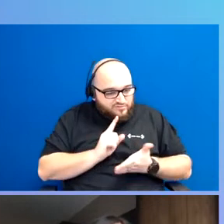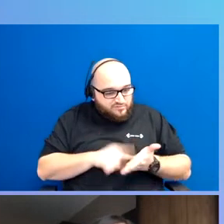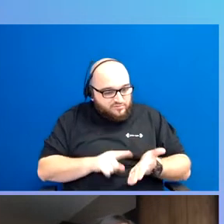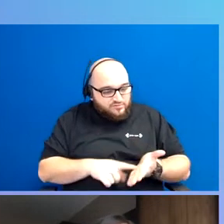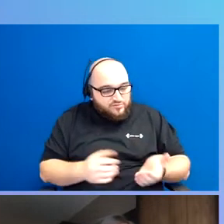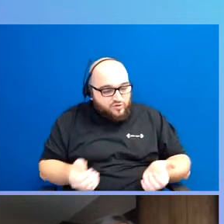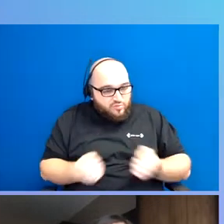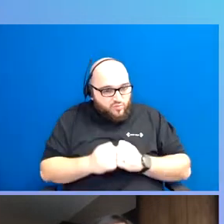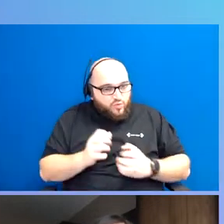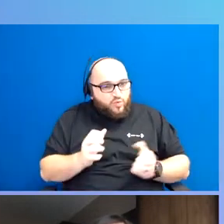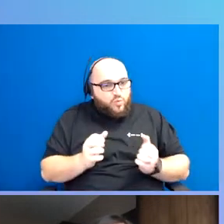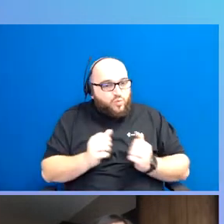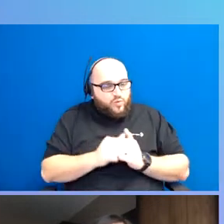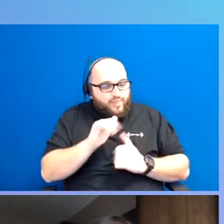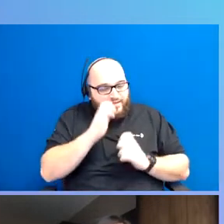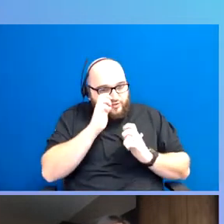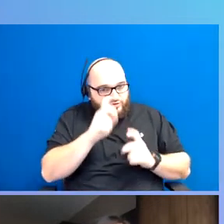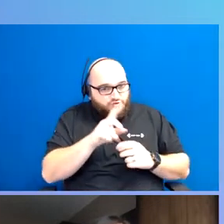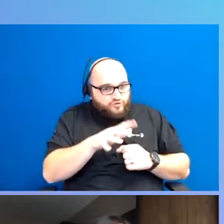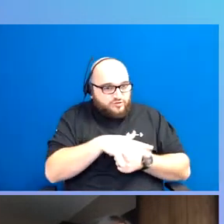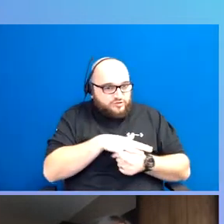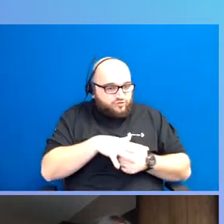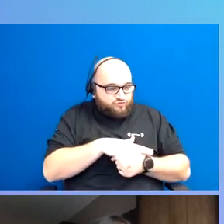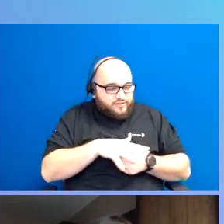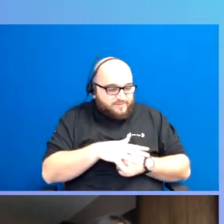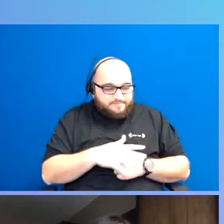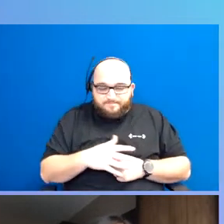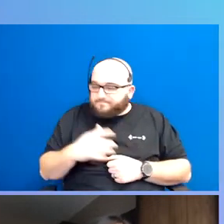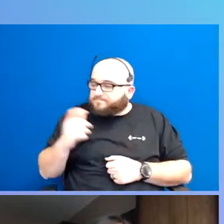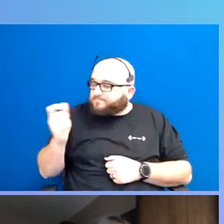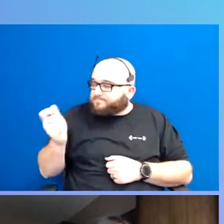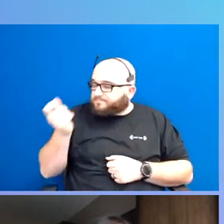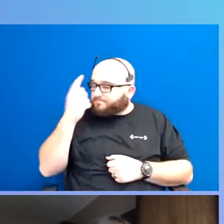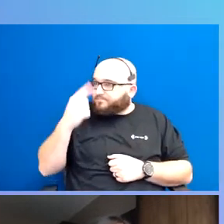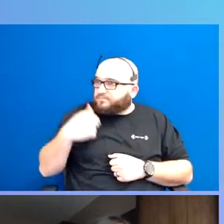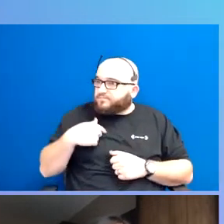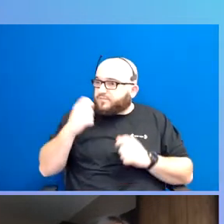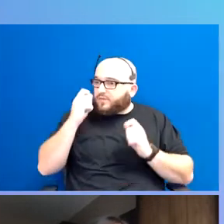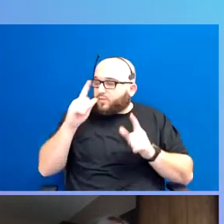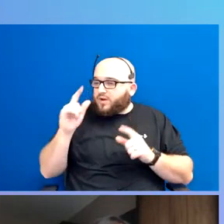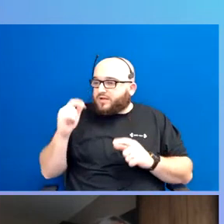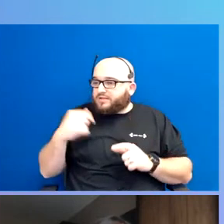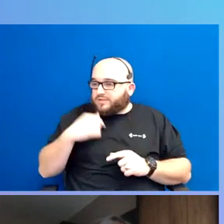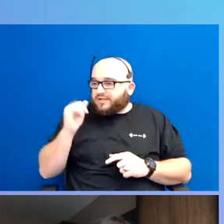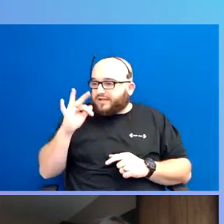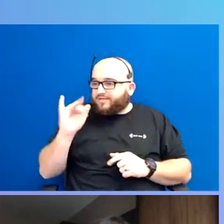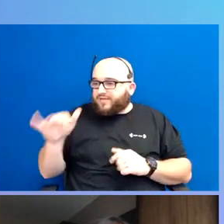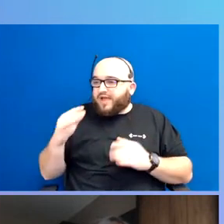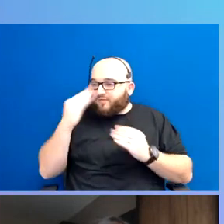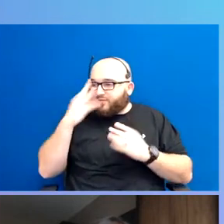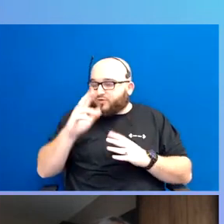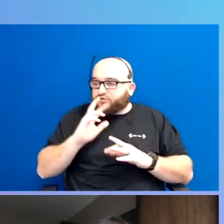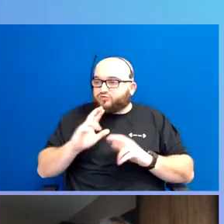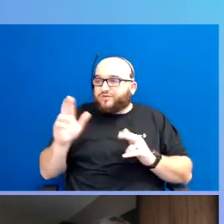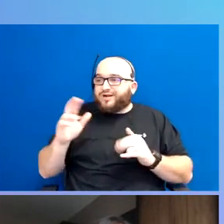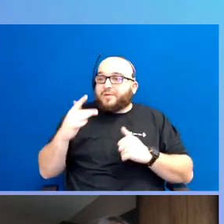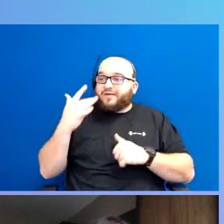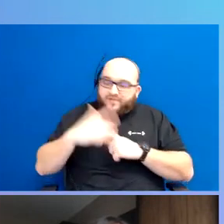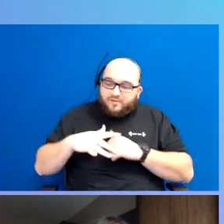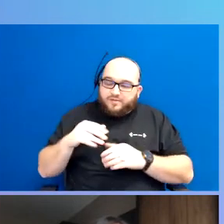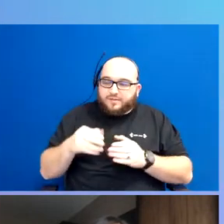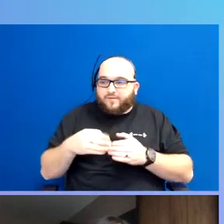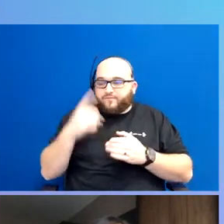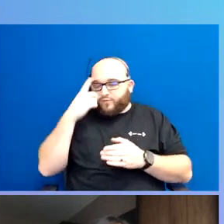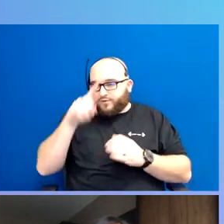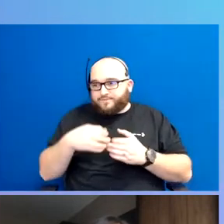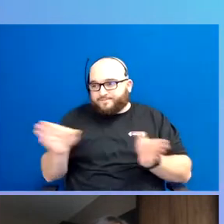the education space and come back to you. Yeah, that makes sense. Yeah, it would surprise me if that information is readily available in the public space. But if you